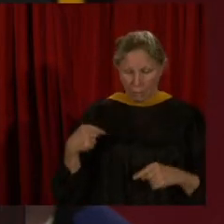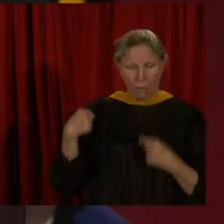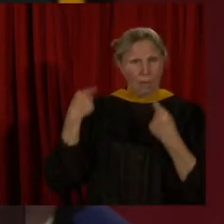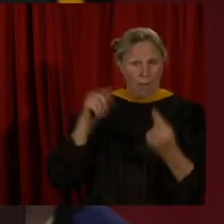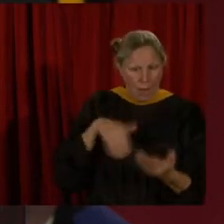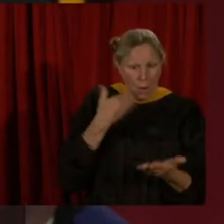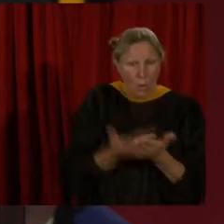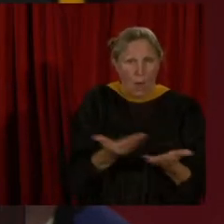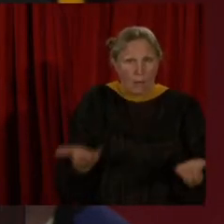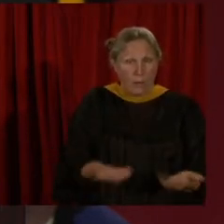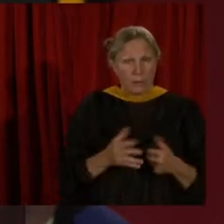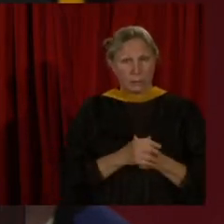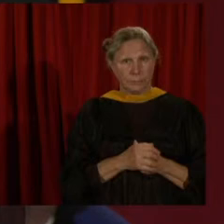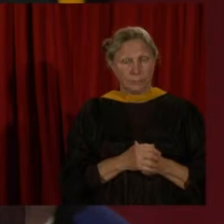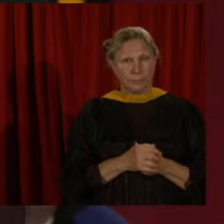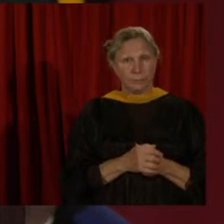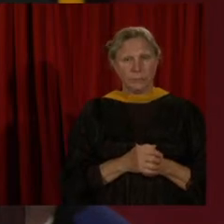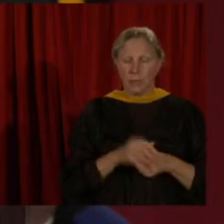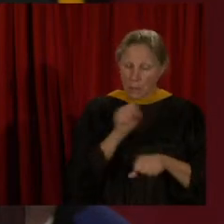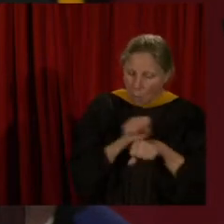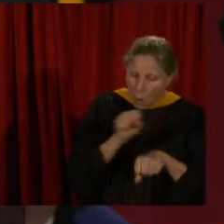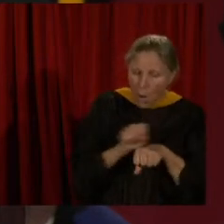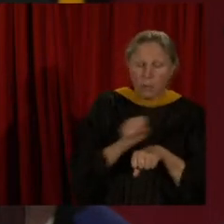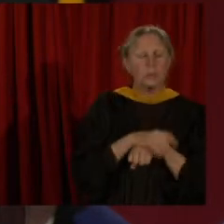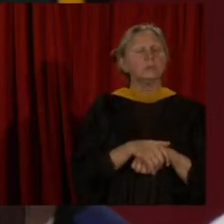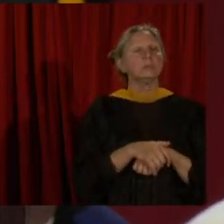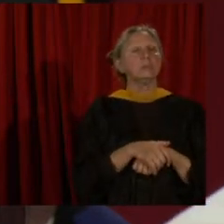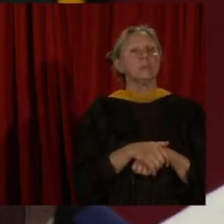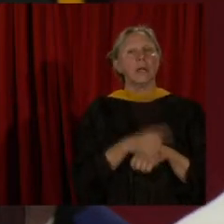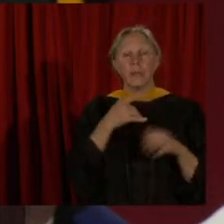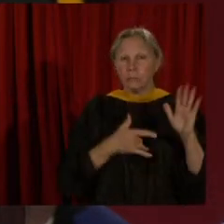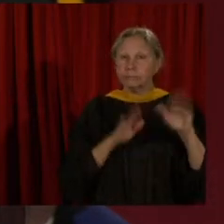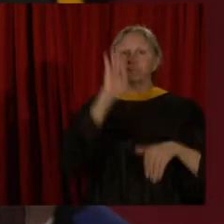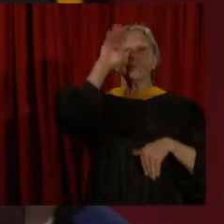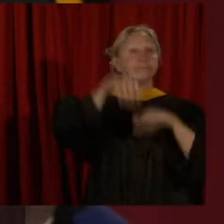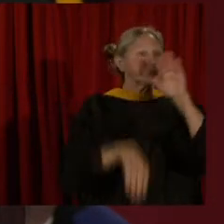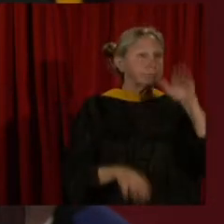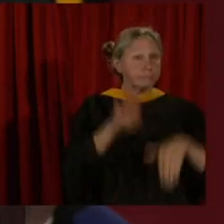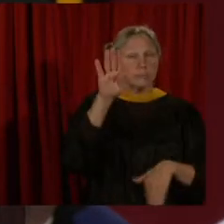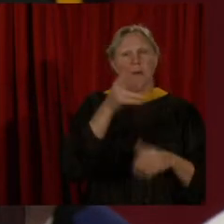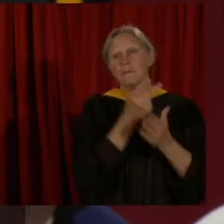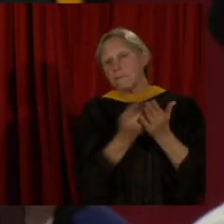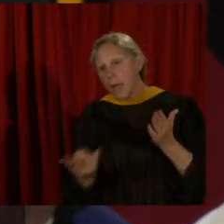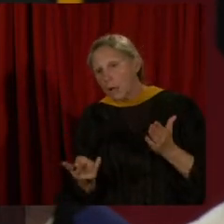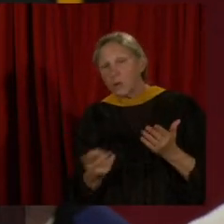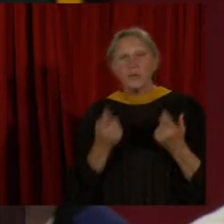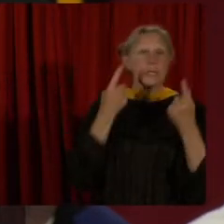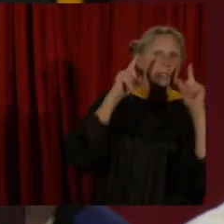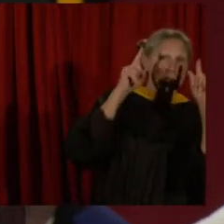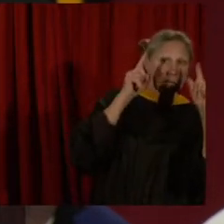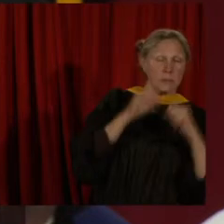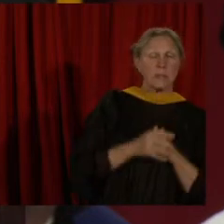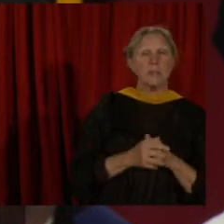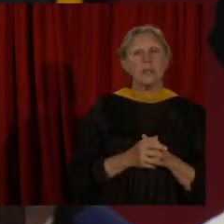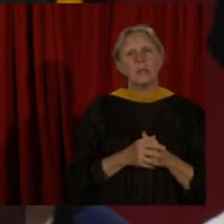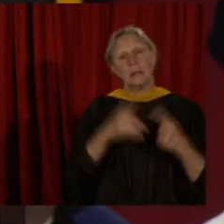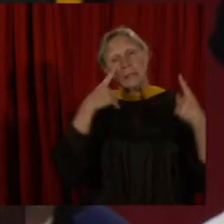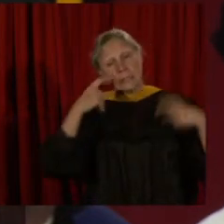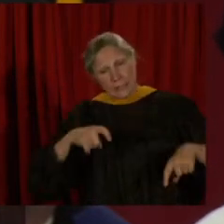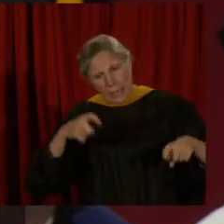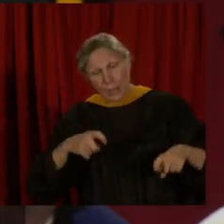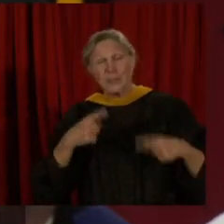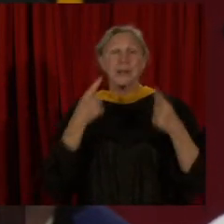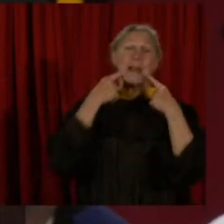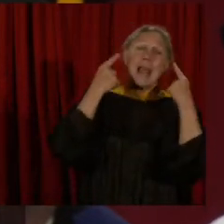get to this day. The hard work, the ups and downs, the failures and successes, the tears and the